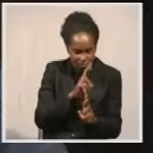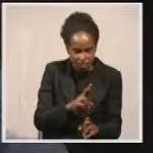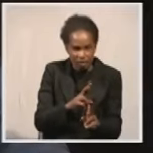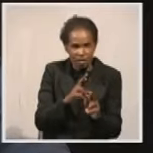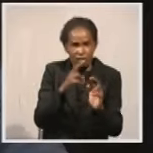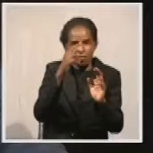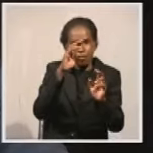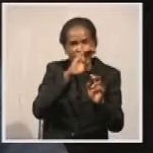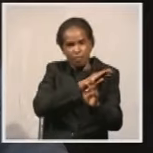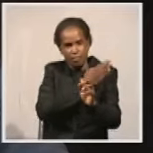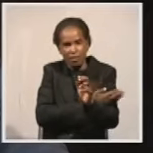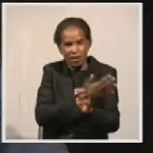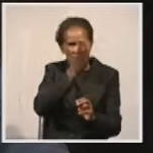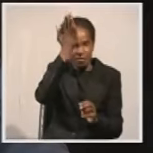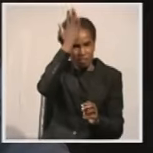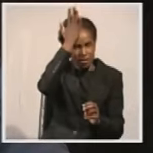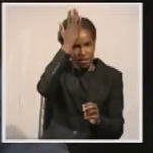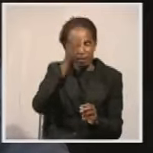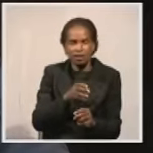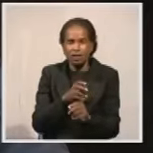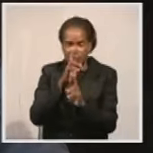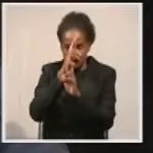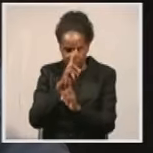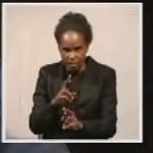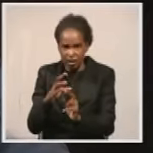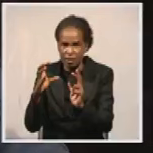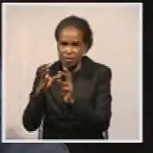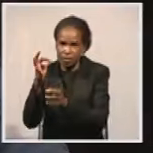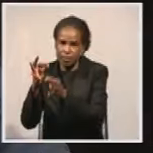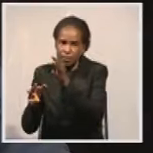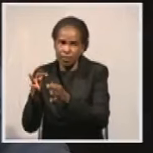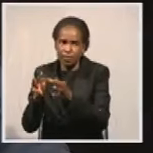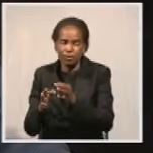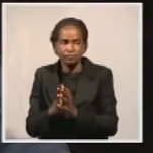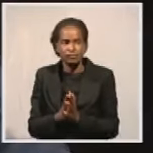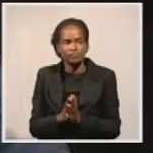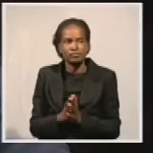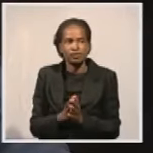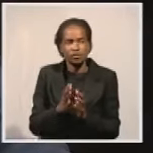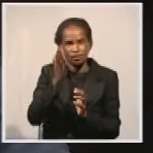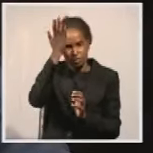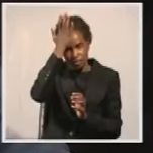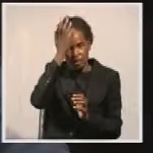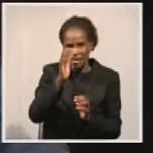our traditional authorities as the true owners of the land and the governance of their people. Yeah,